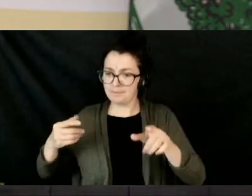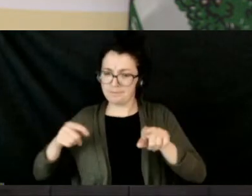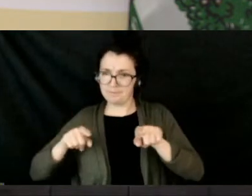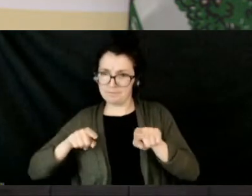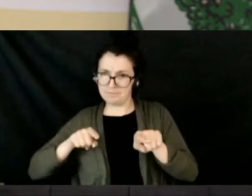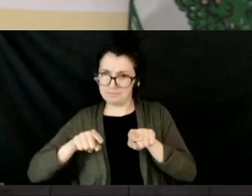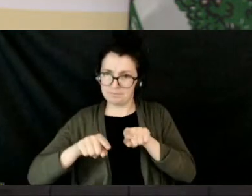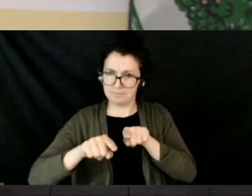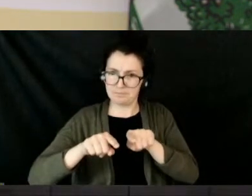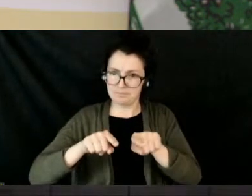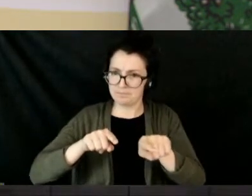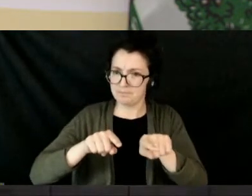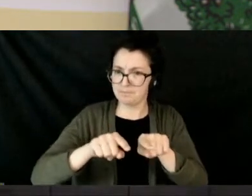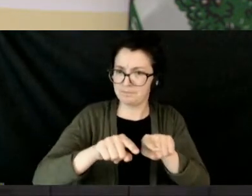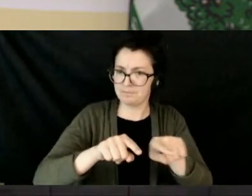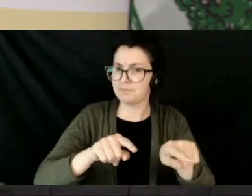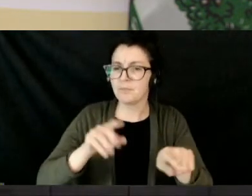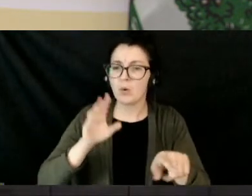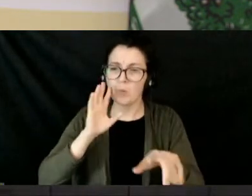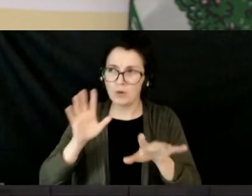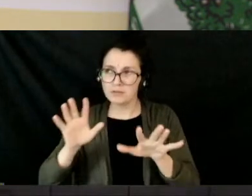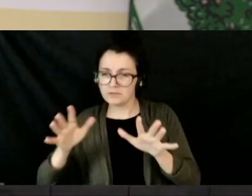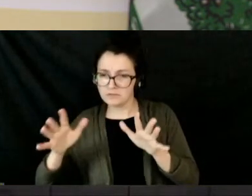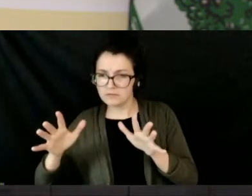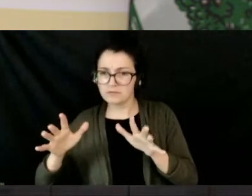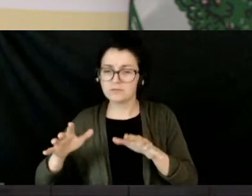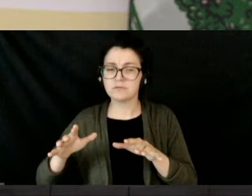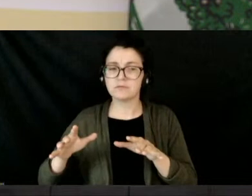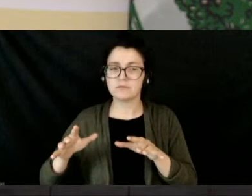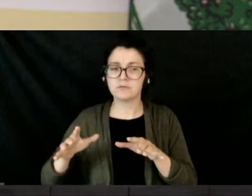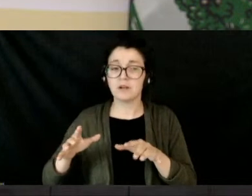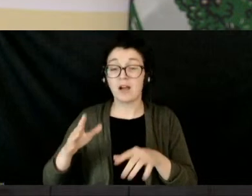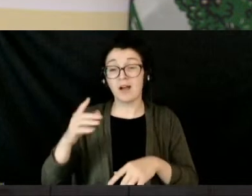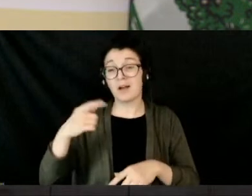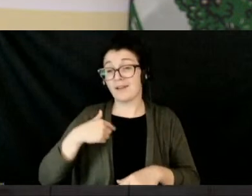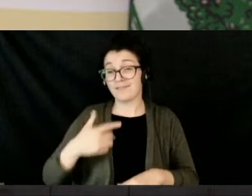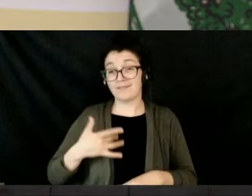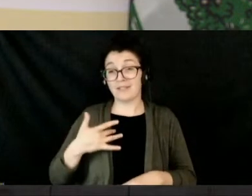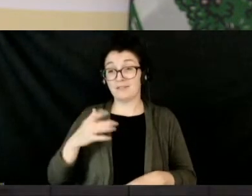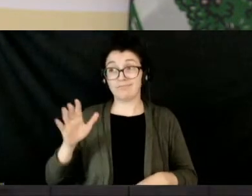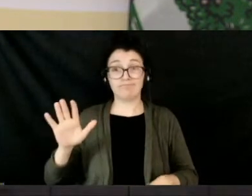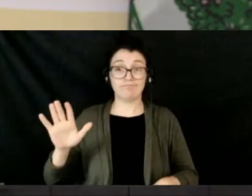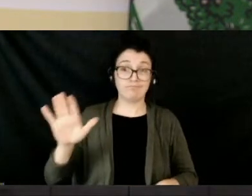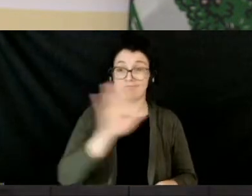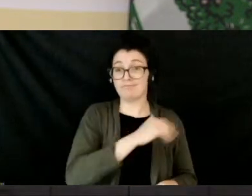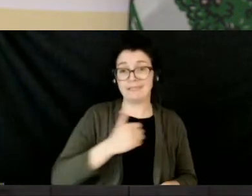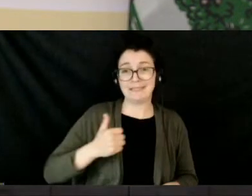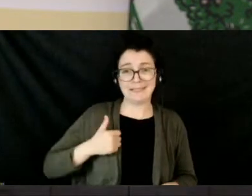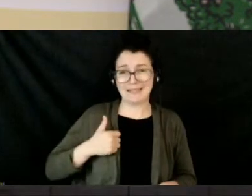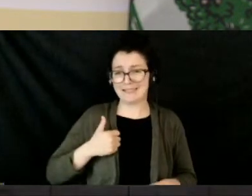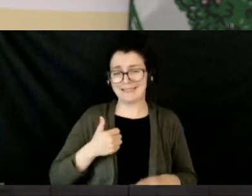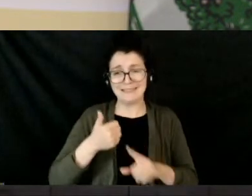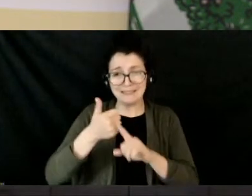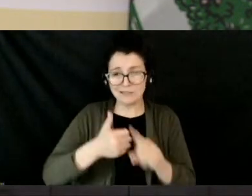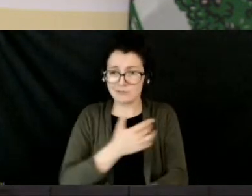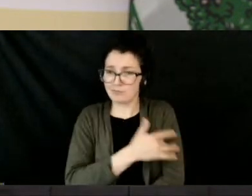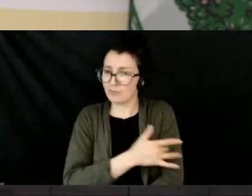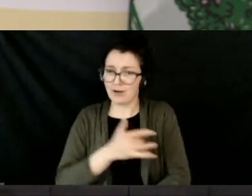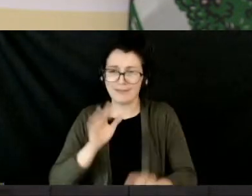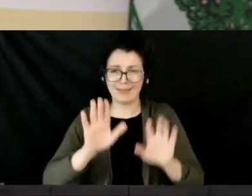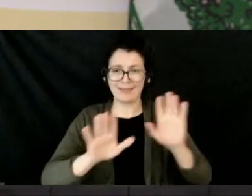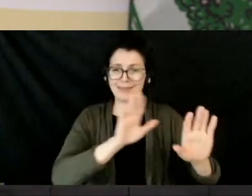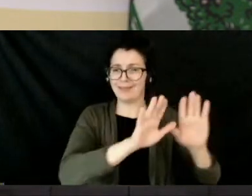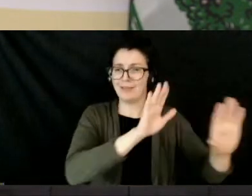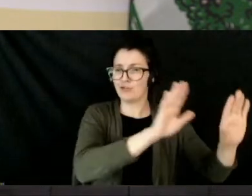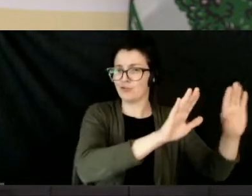I think each plan across the country will be based fundamentally on a lot of the factors that we use, and that is